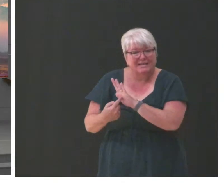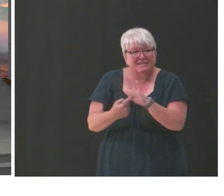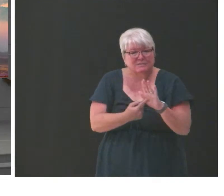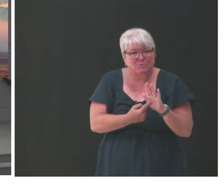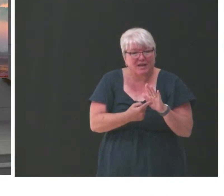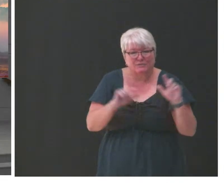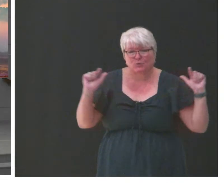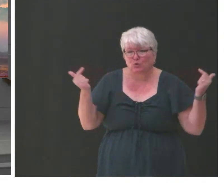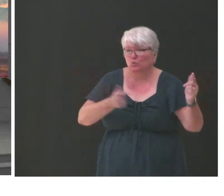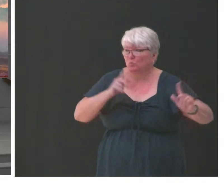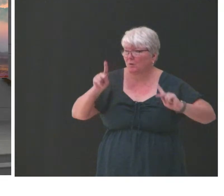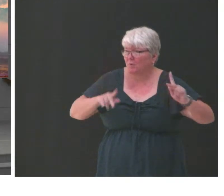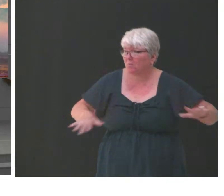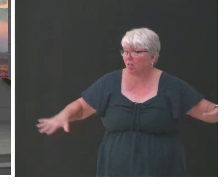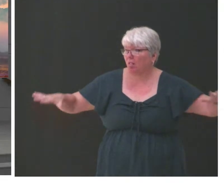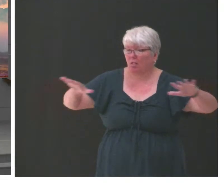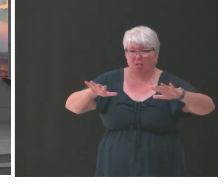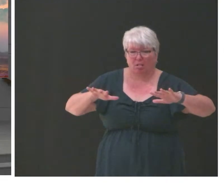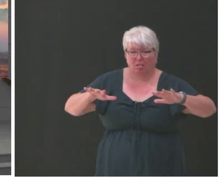among a group of people,